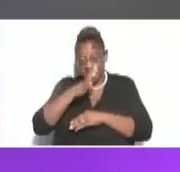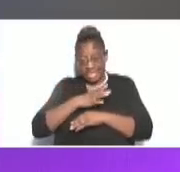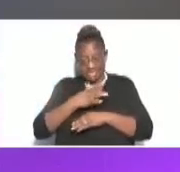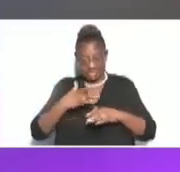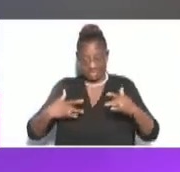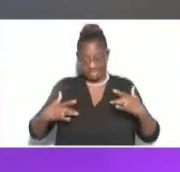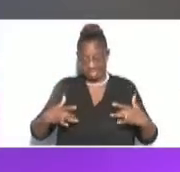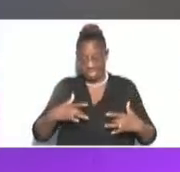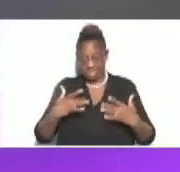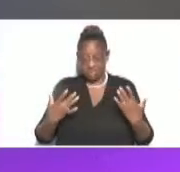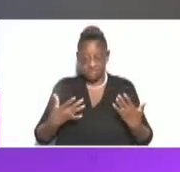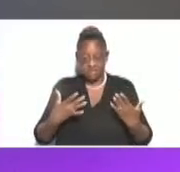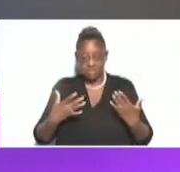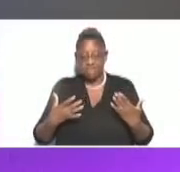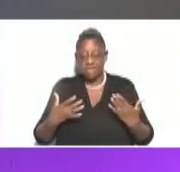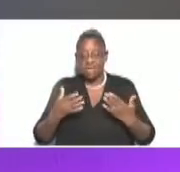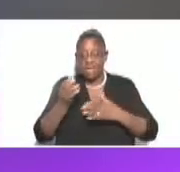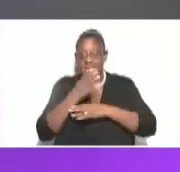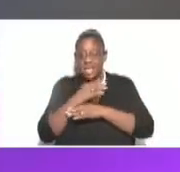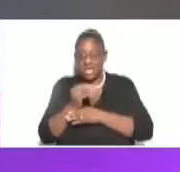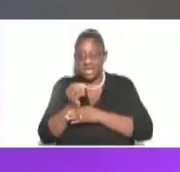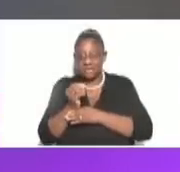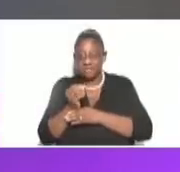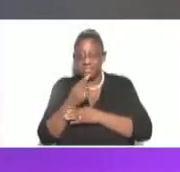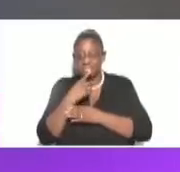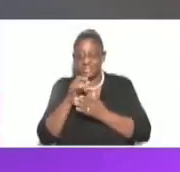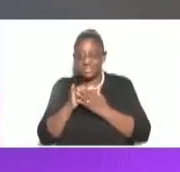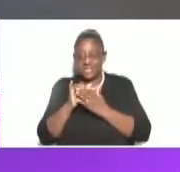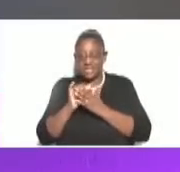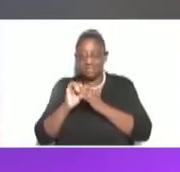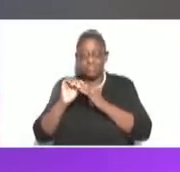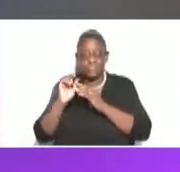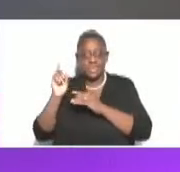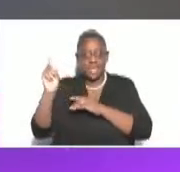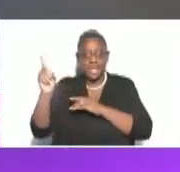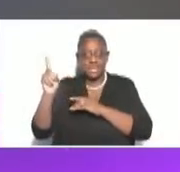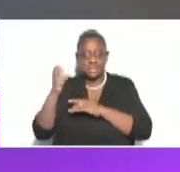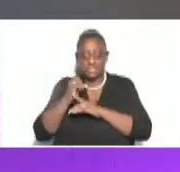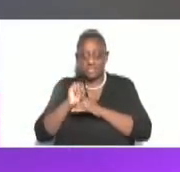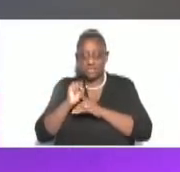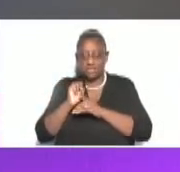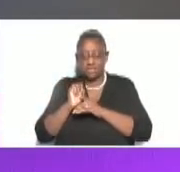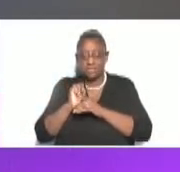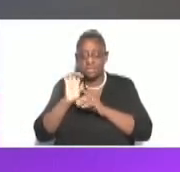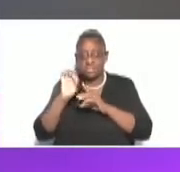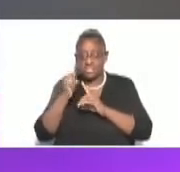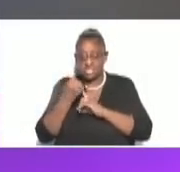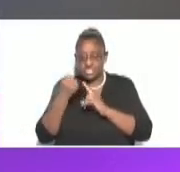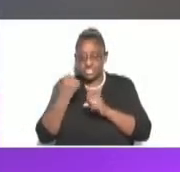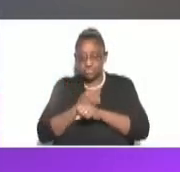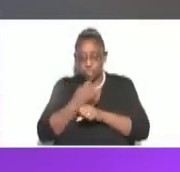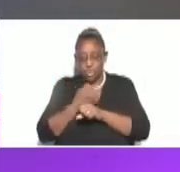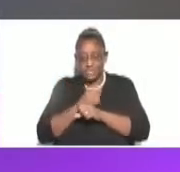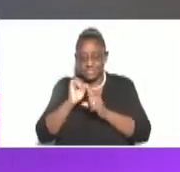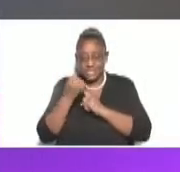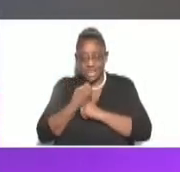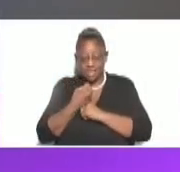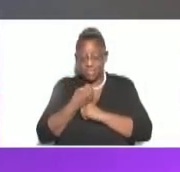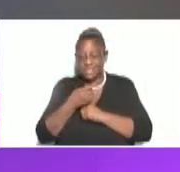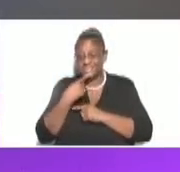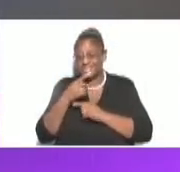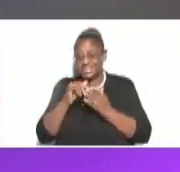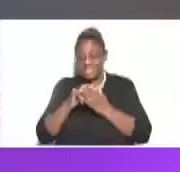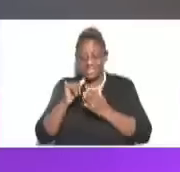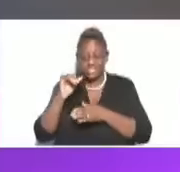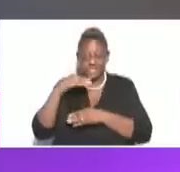her inappropriately on the breast and arms while at the National Stadium. It is now believed her statements were untrue, and today she